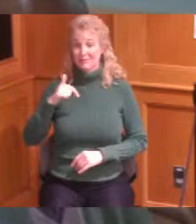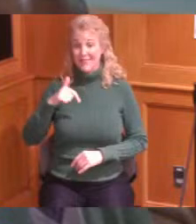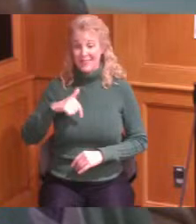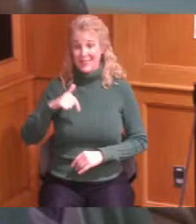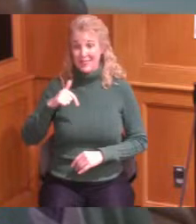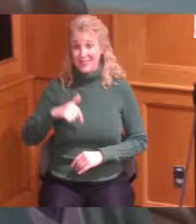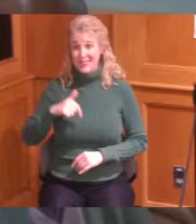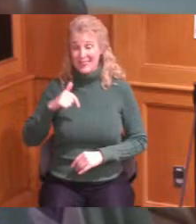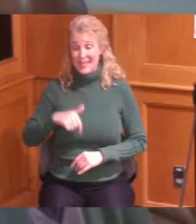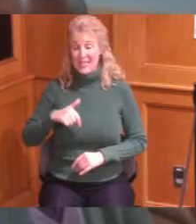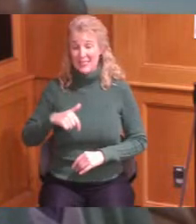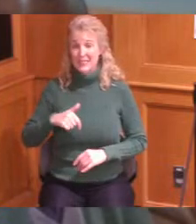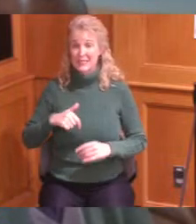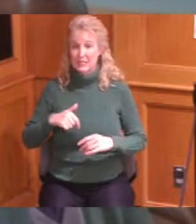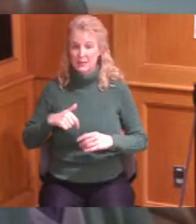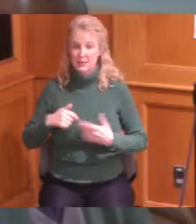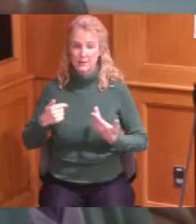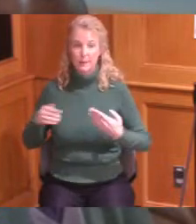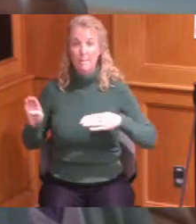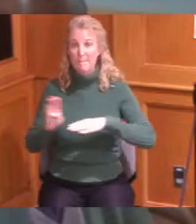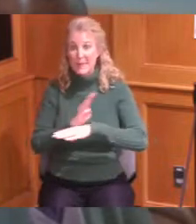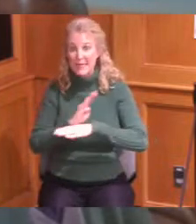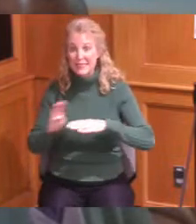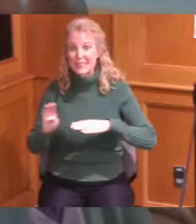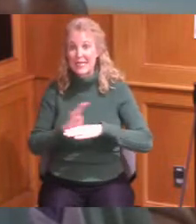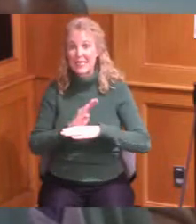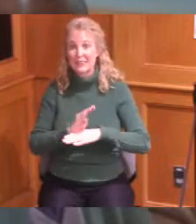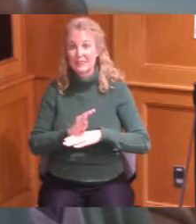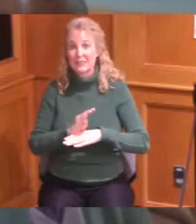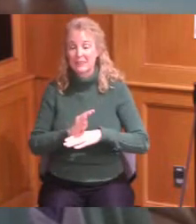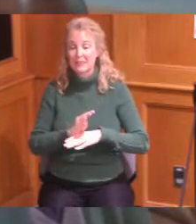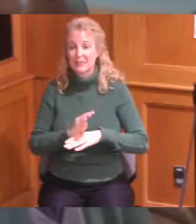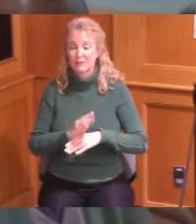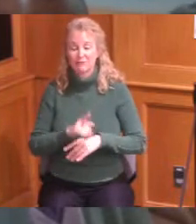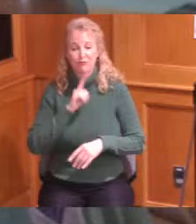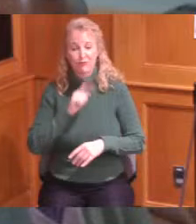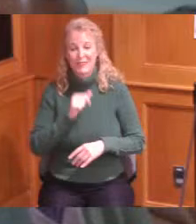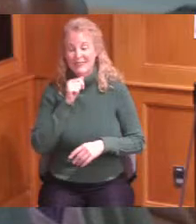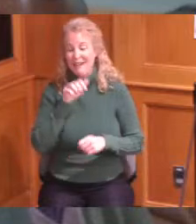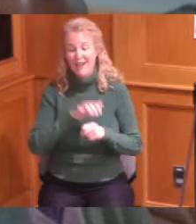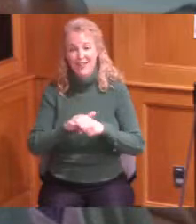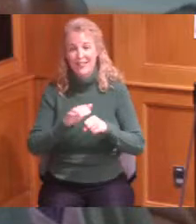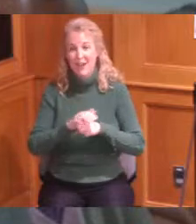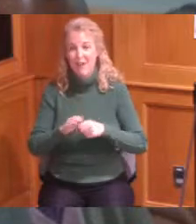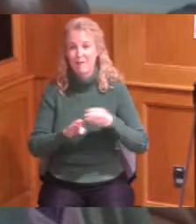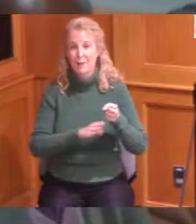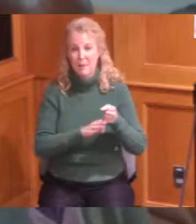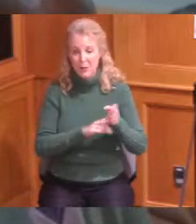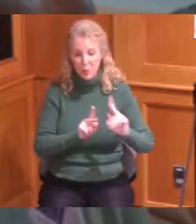grossly underrepresented by minorities and also women.